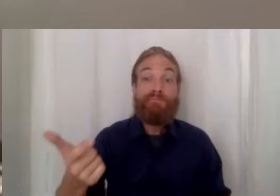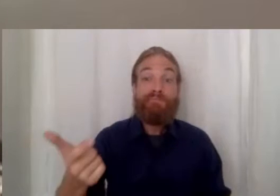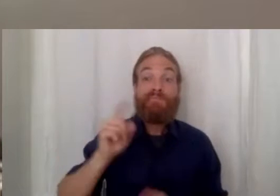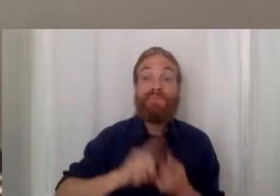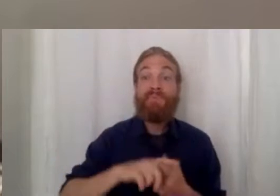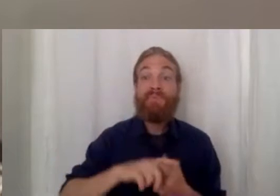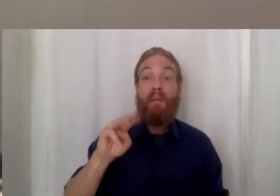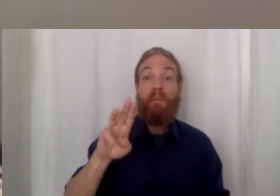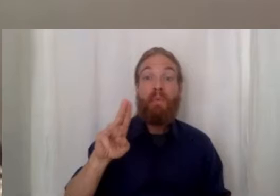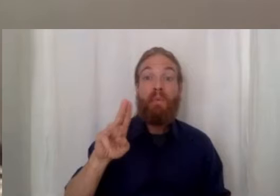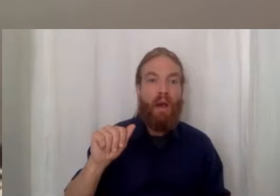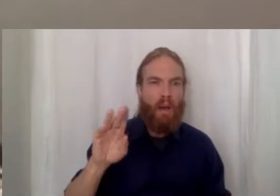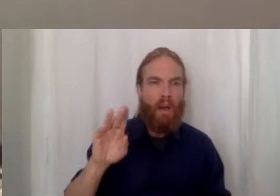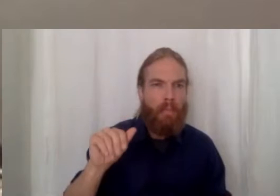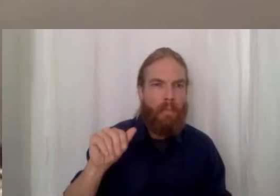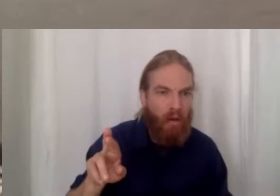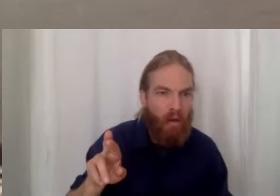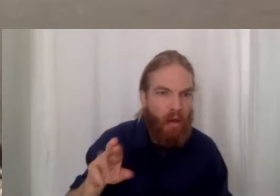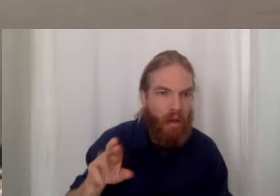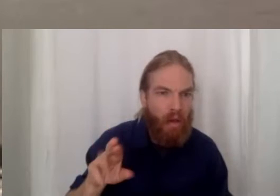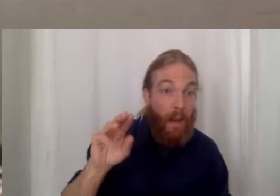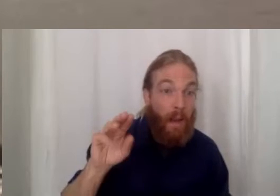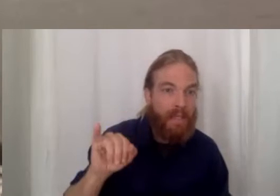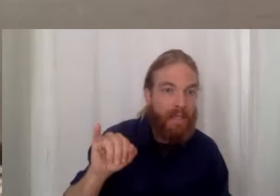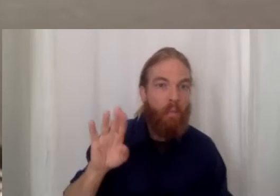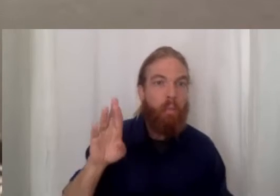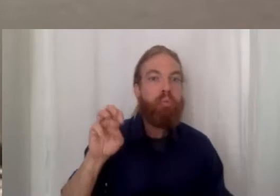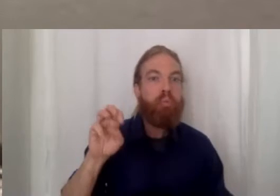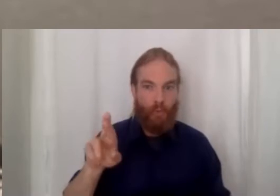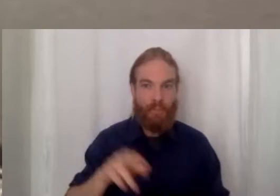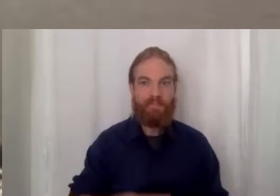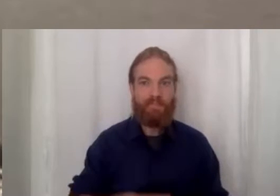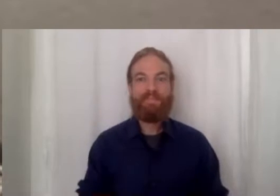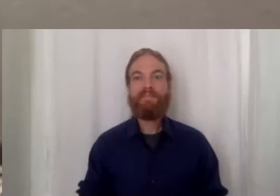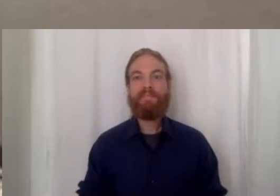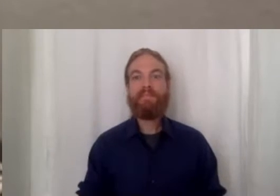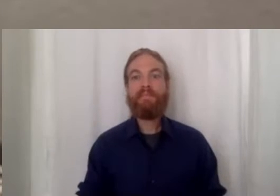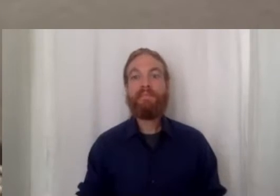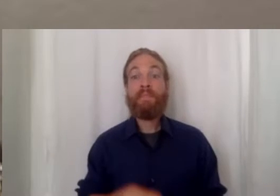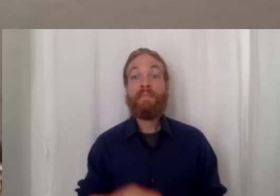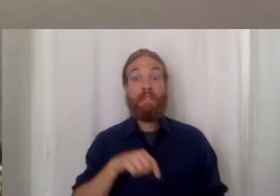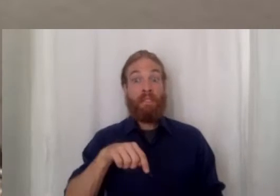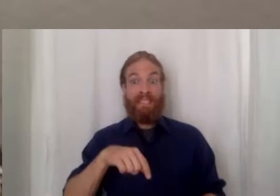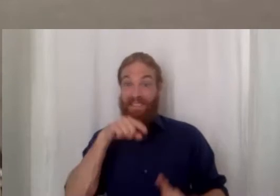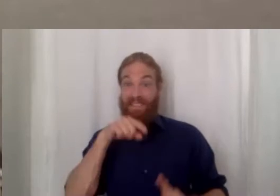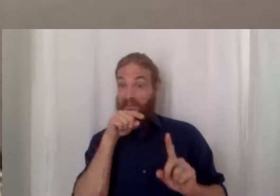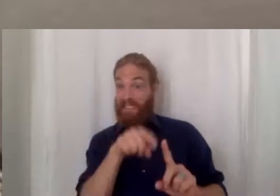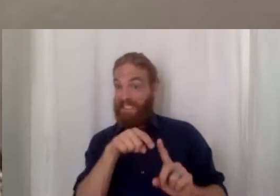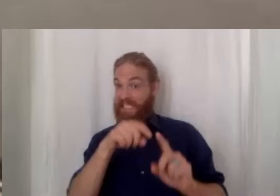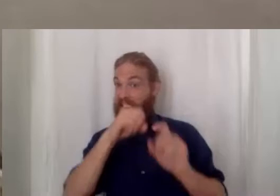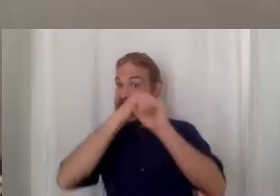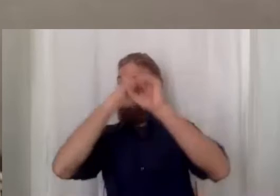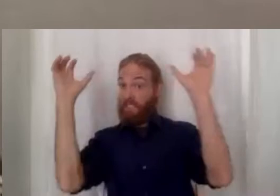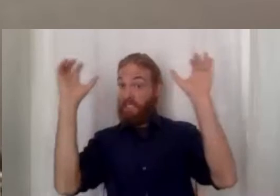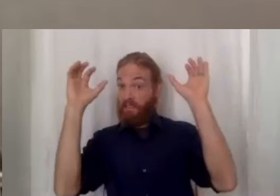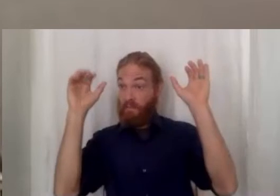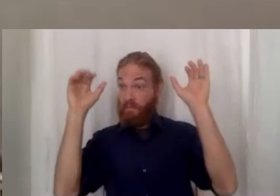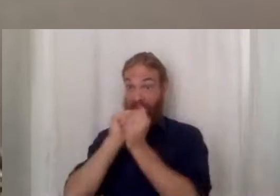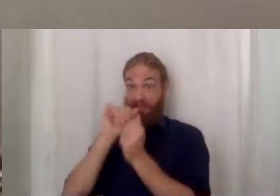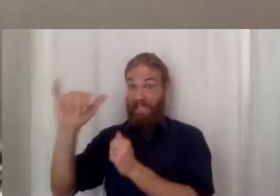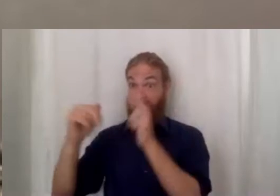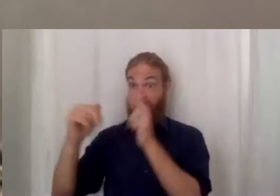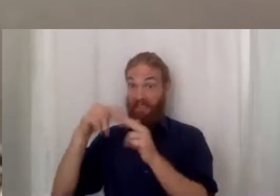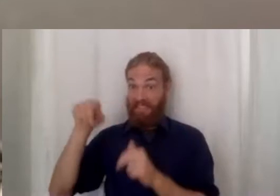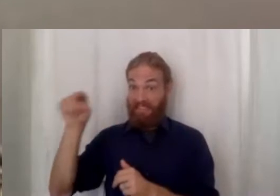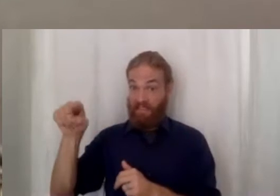always kind of the vision for how we could and would utilize this building. So I'm happy to see that we found a way to do